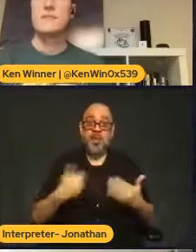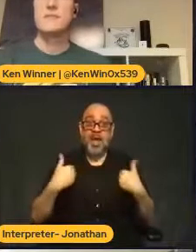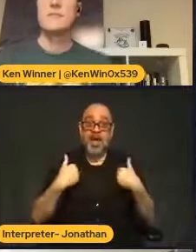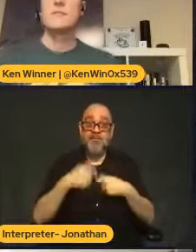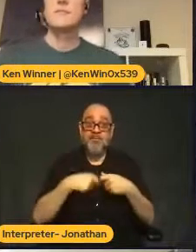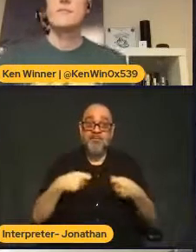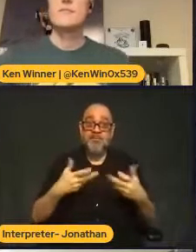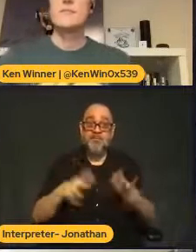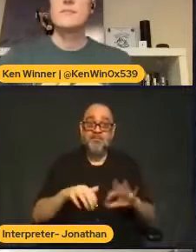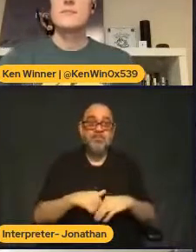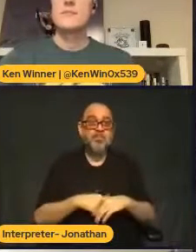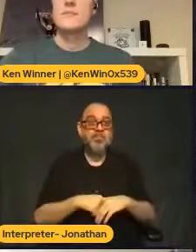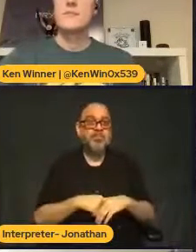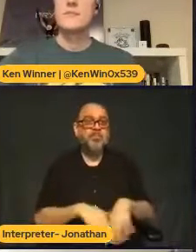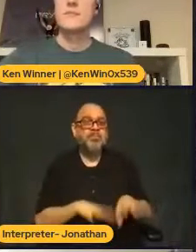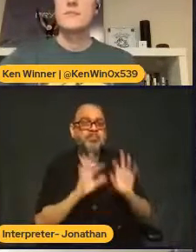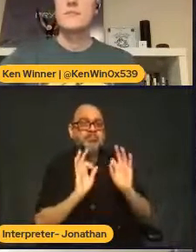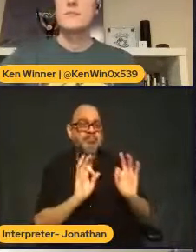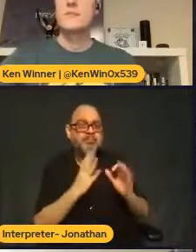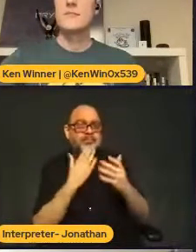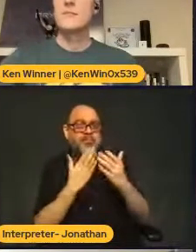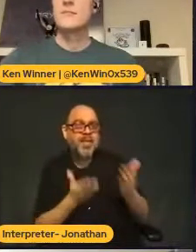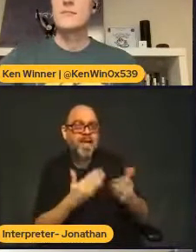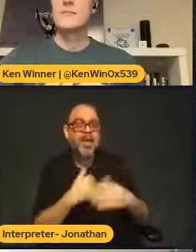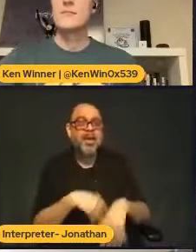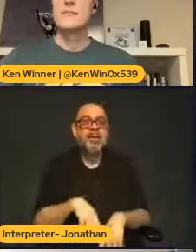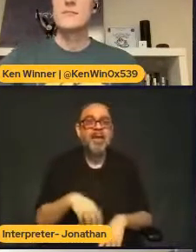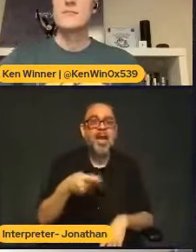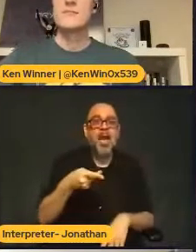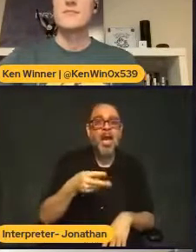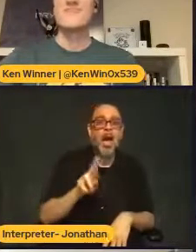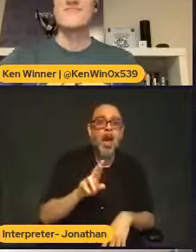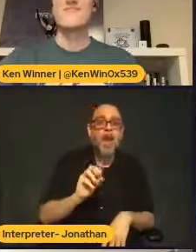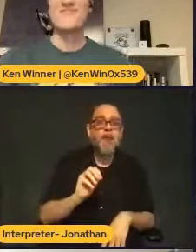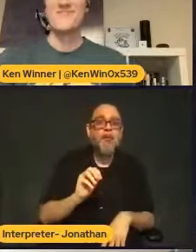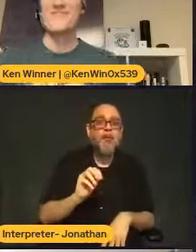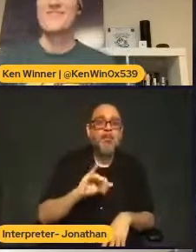All right. Thanks, Ken. It looks like Progen is going to be the new GIF.